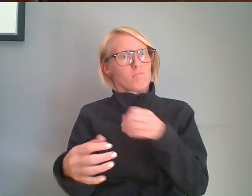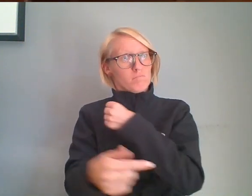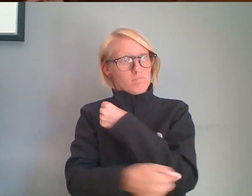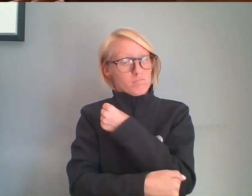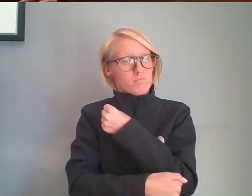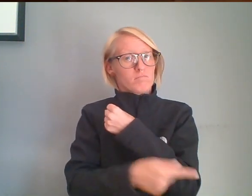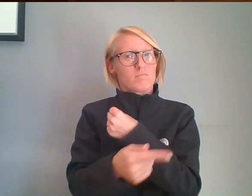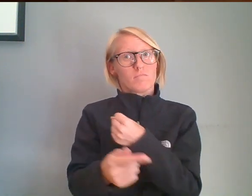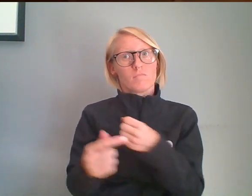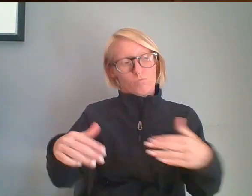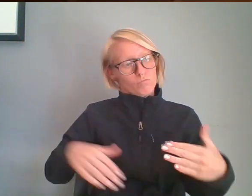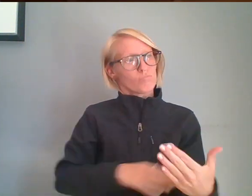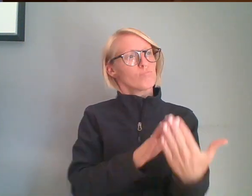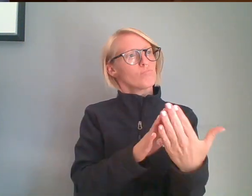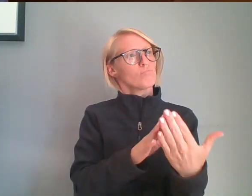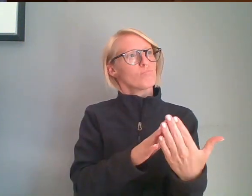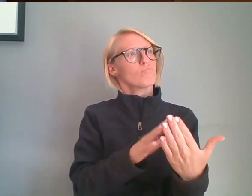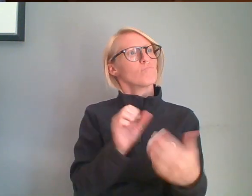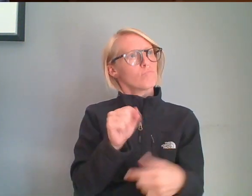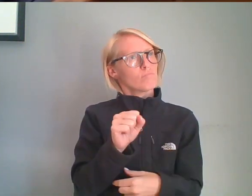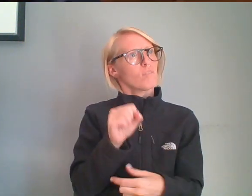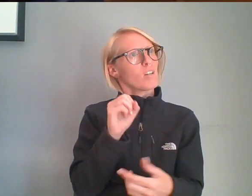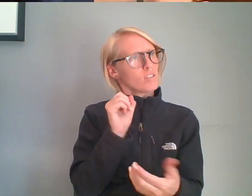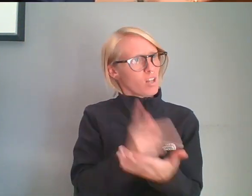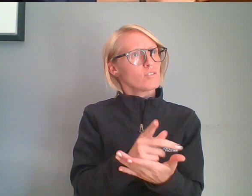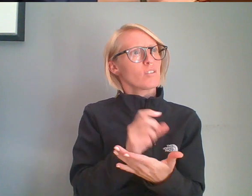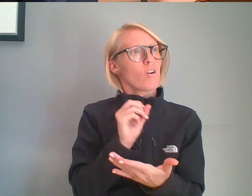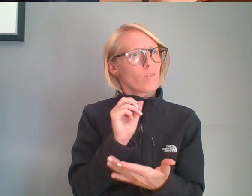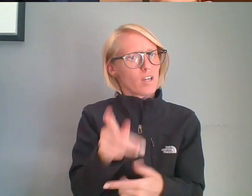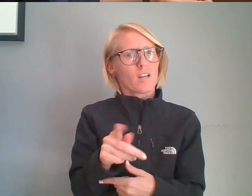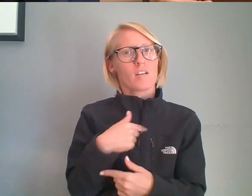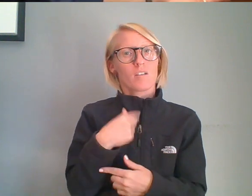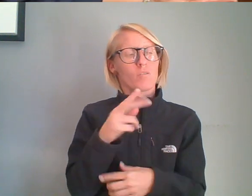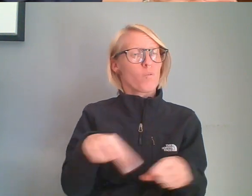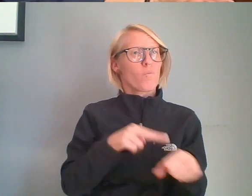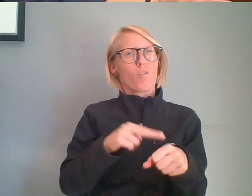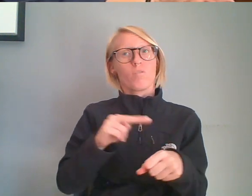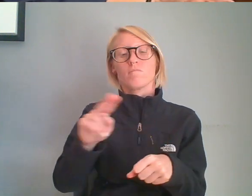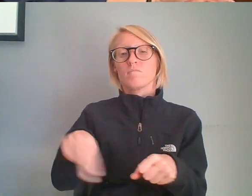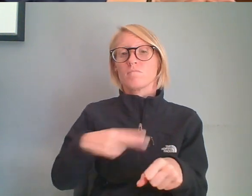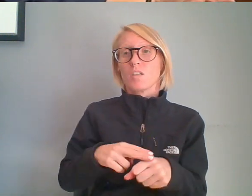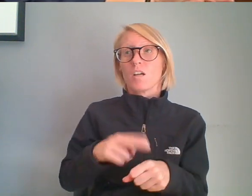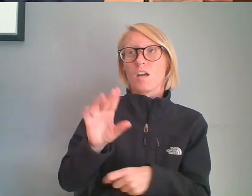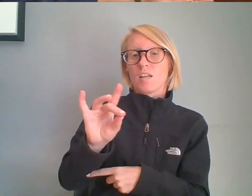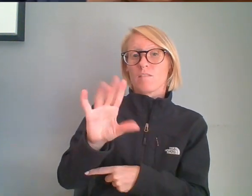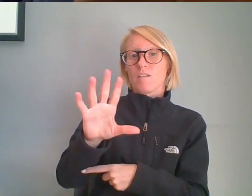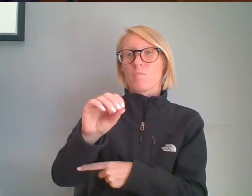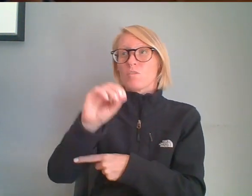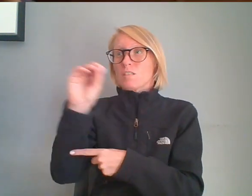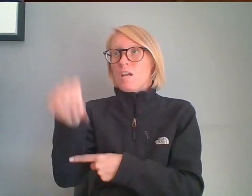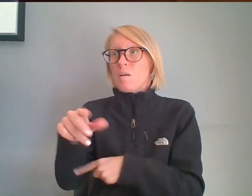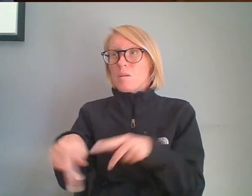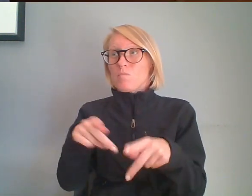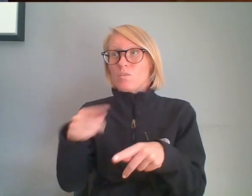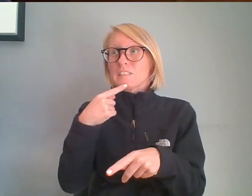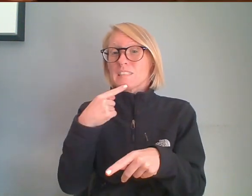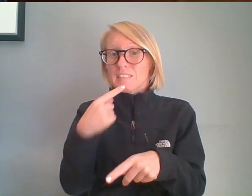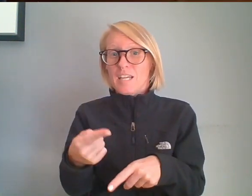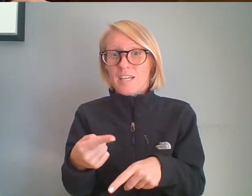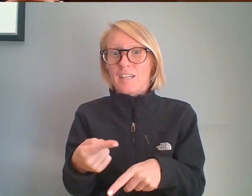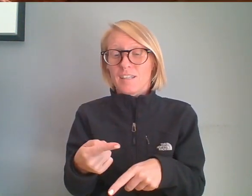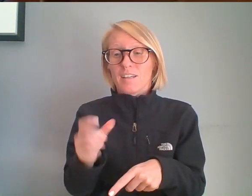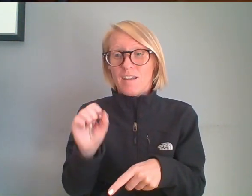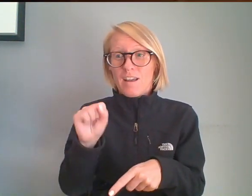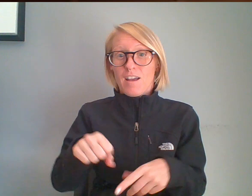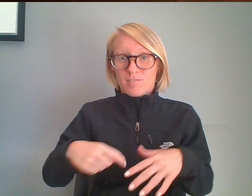anxiety and acknowledging it, that it's normal and natural. Heck, 85% of people tell us they have it. You actually can stem